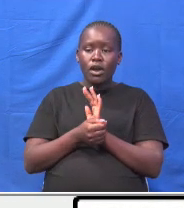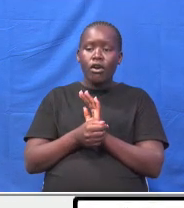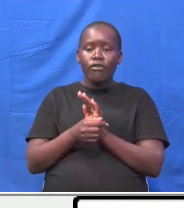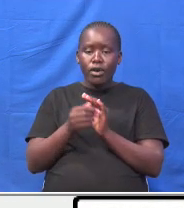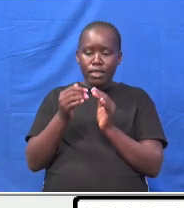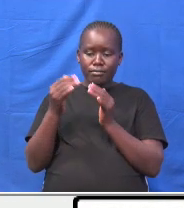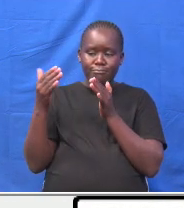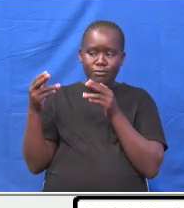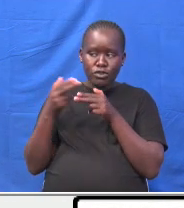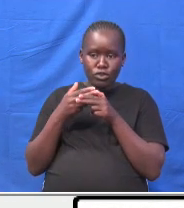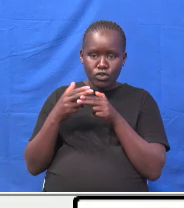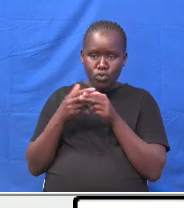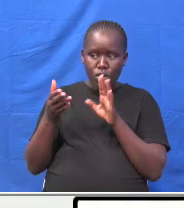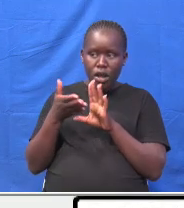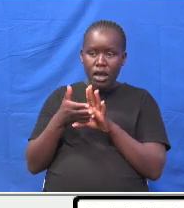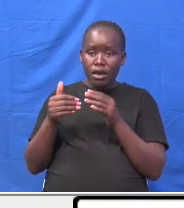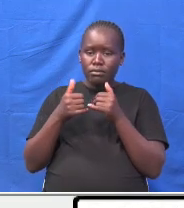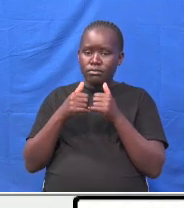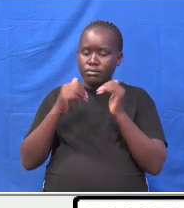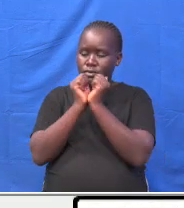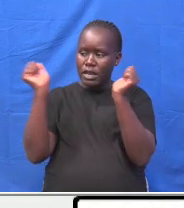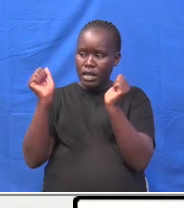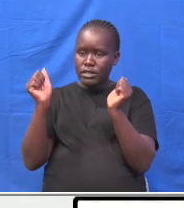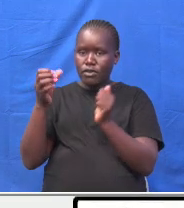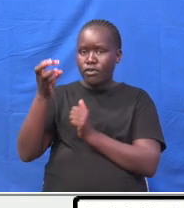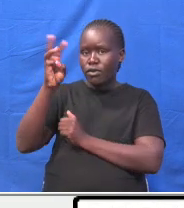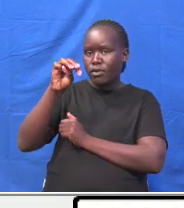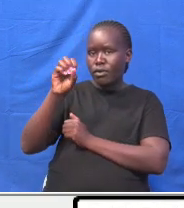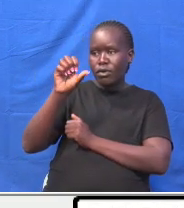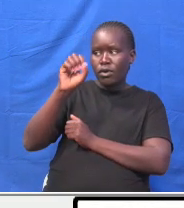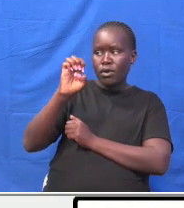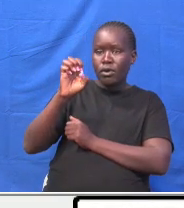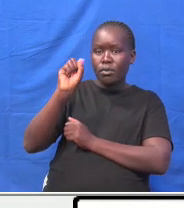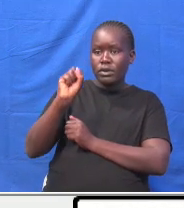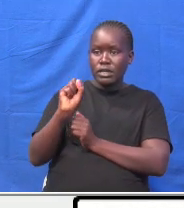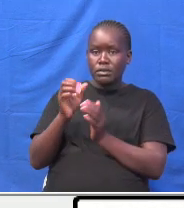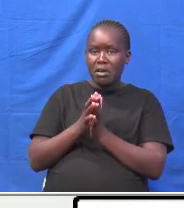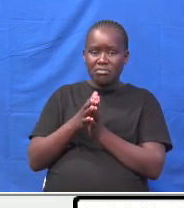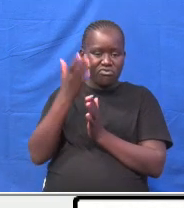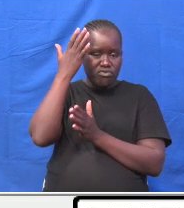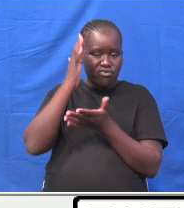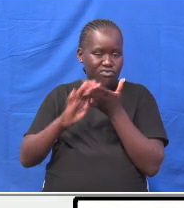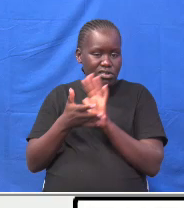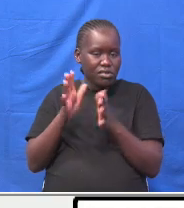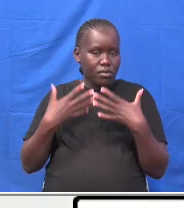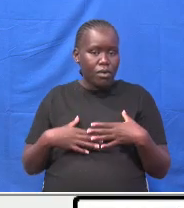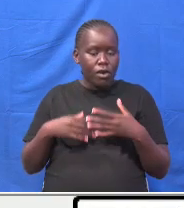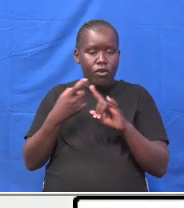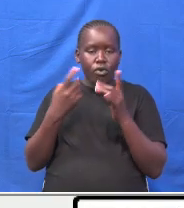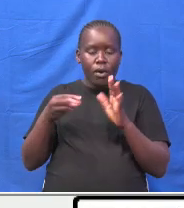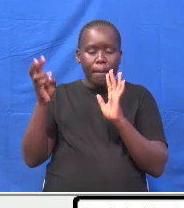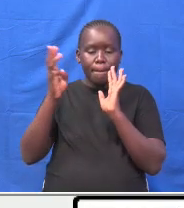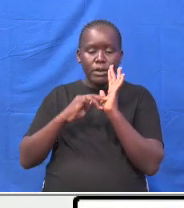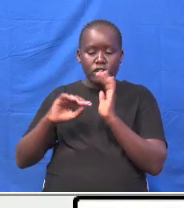of activist Boniface Mwangi, who was reportedly abducted by unknown people in his Lukenya home, Machakos County, Sunday